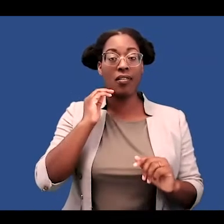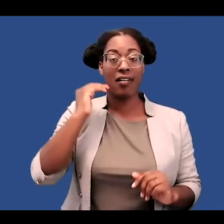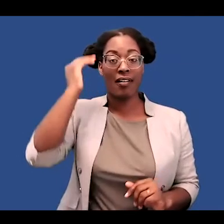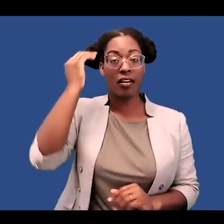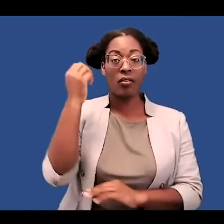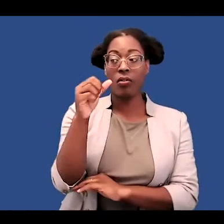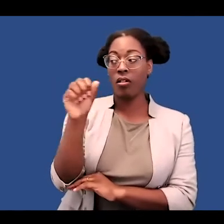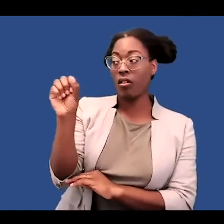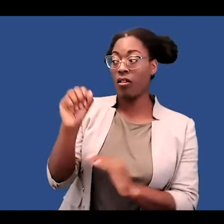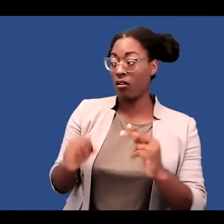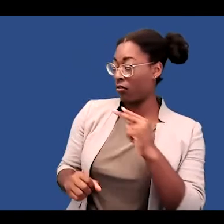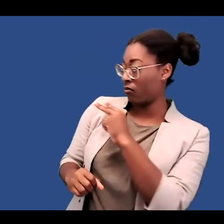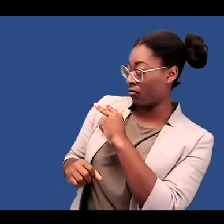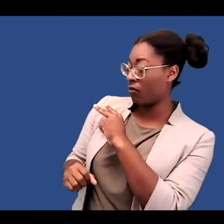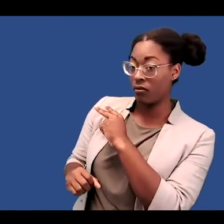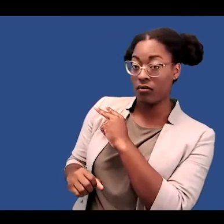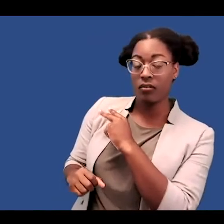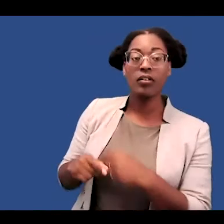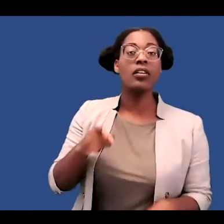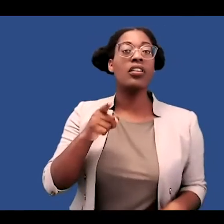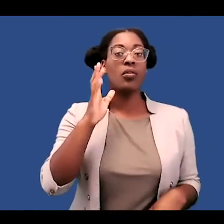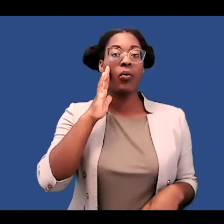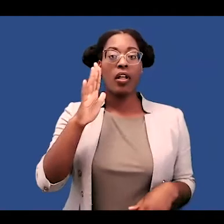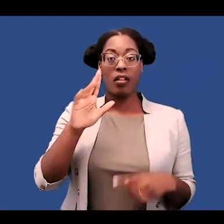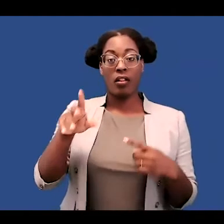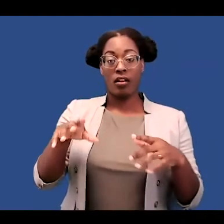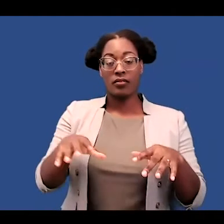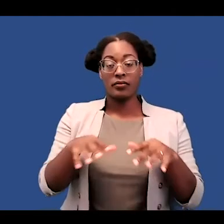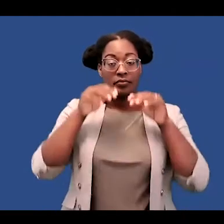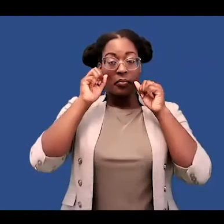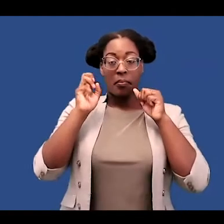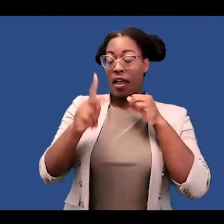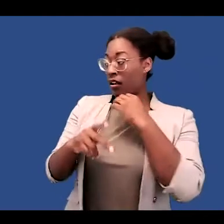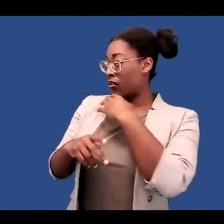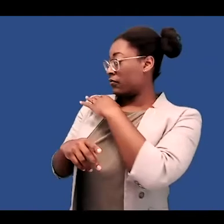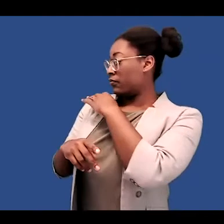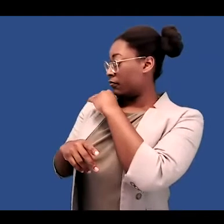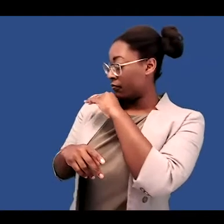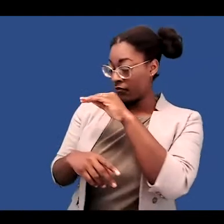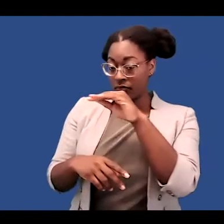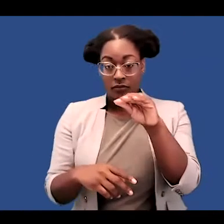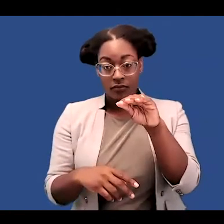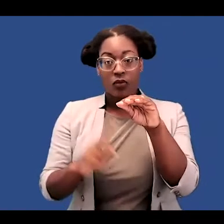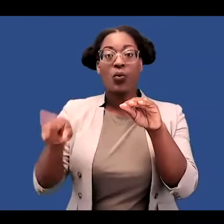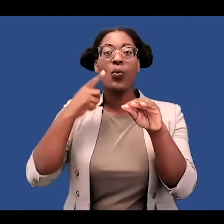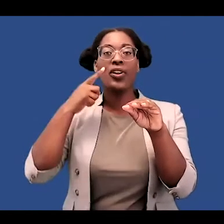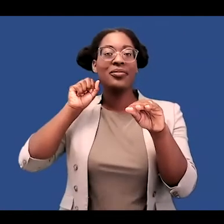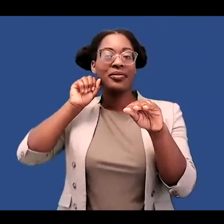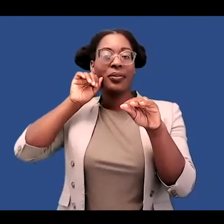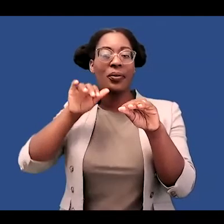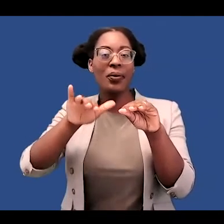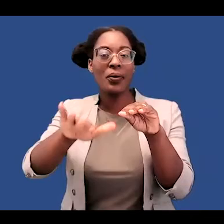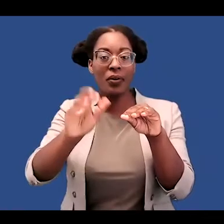right shoulder. You're going to inhale yourself back to the front, and exhale, you're going to go to the opposite